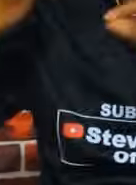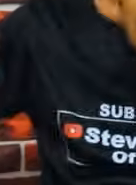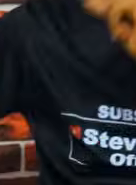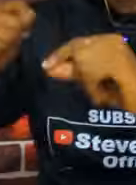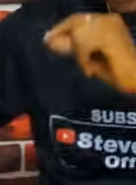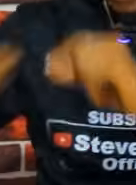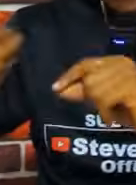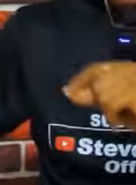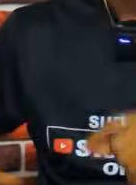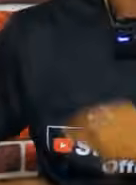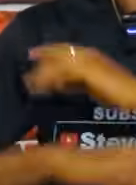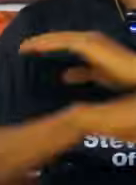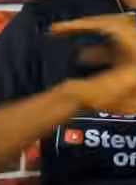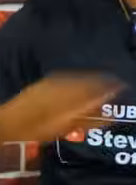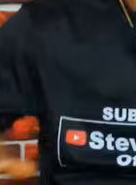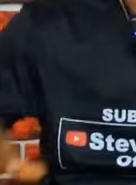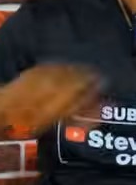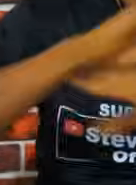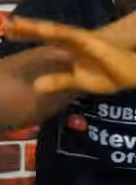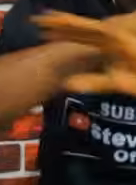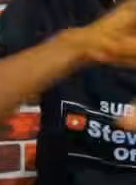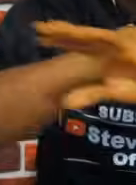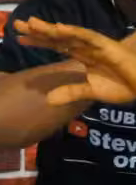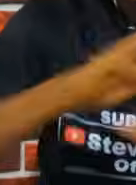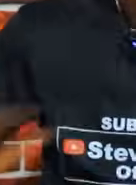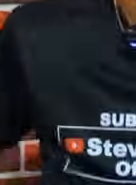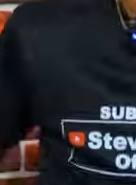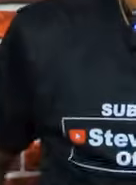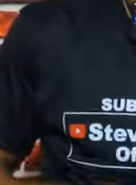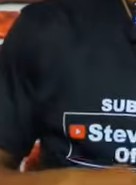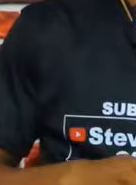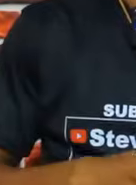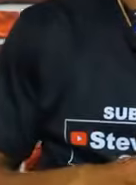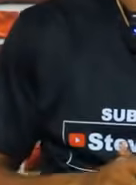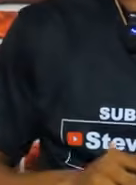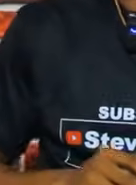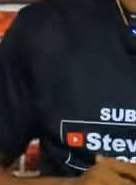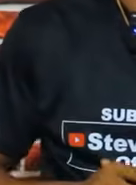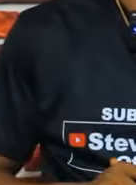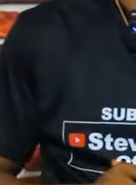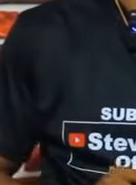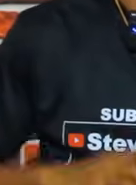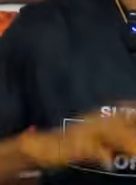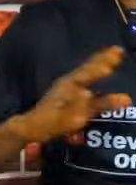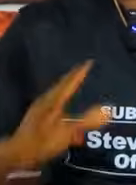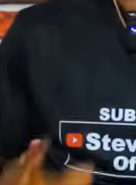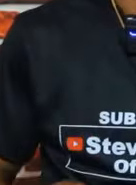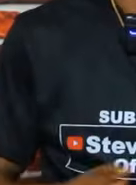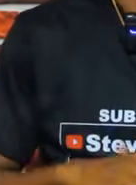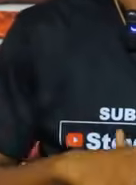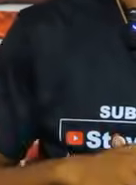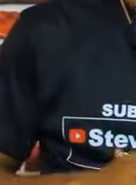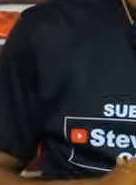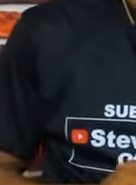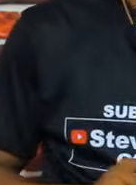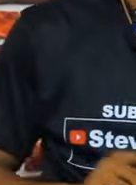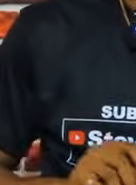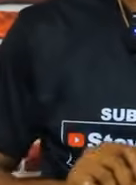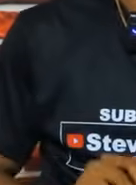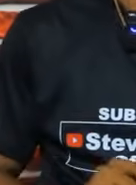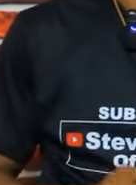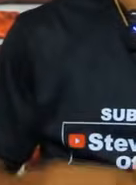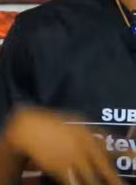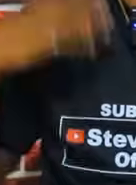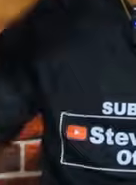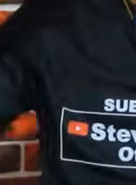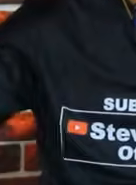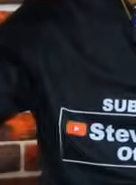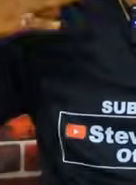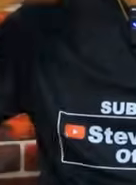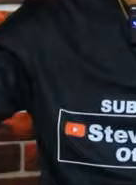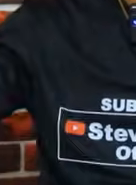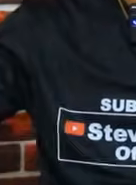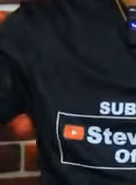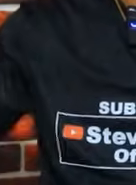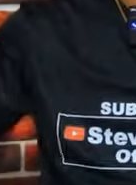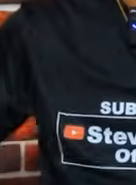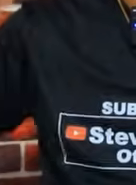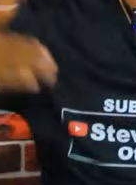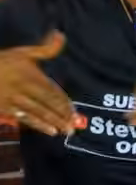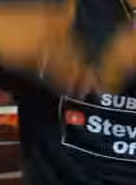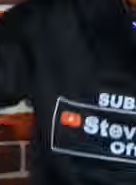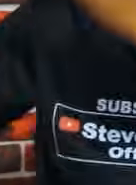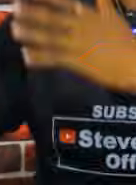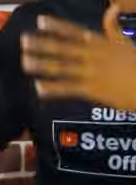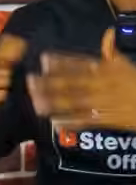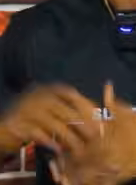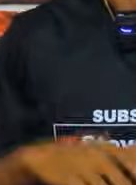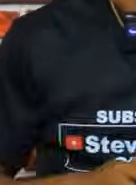do, the more na nipa no e kosoro. So no doubt about everything that is a cosso. Now, Philadelphia movement will be a radio, a dominant